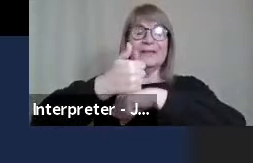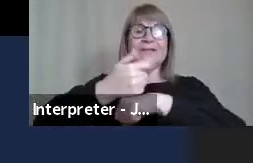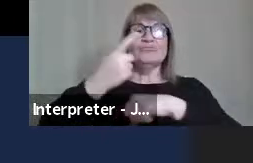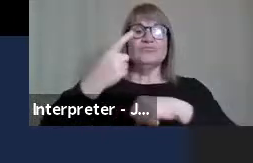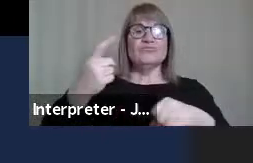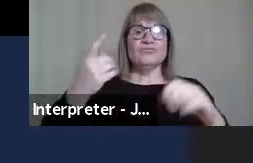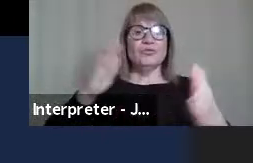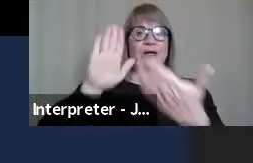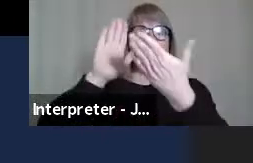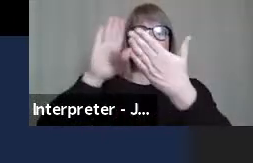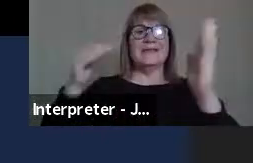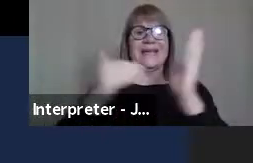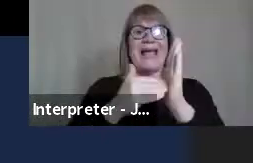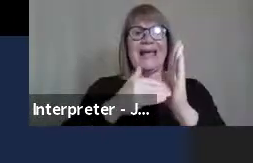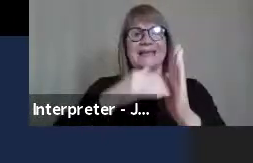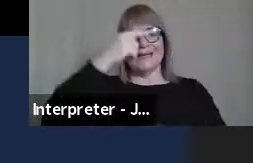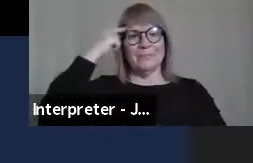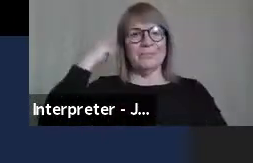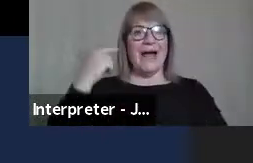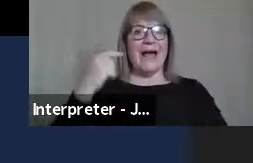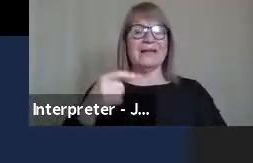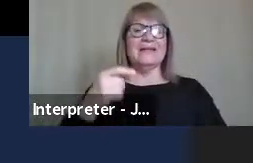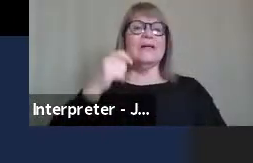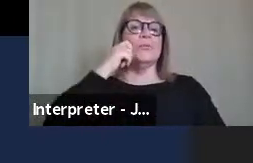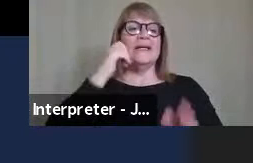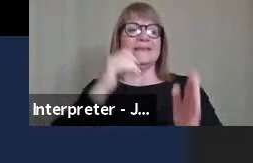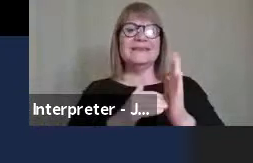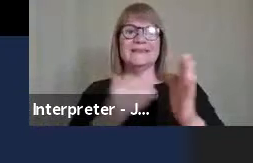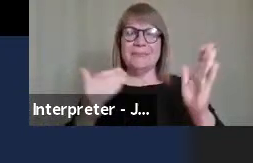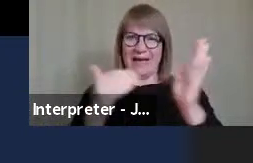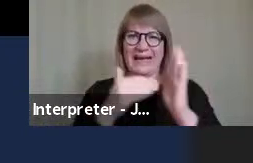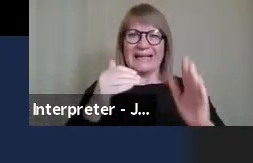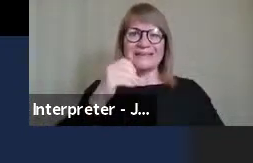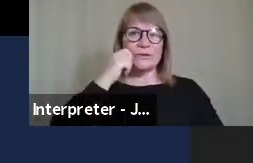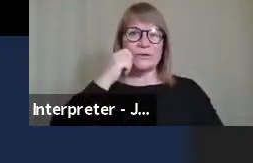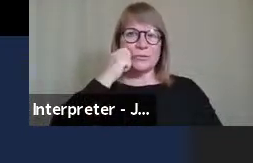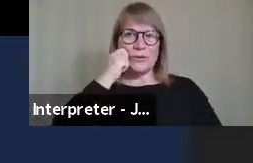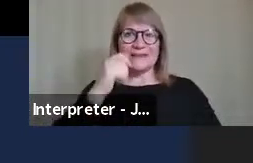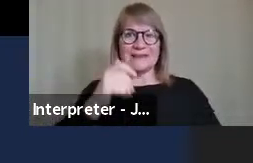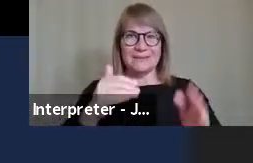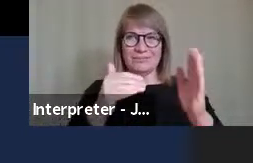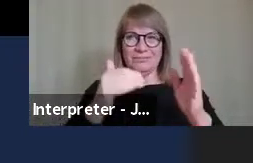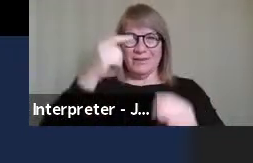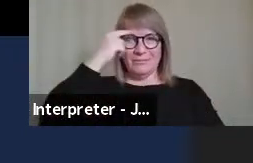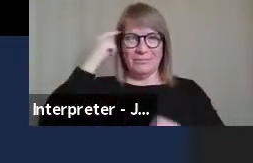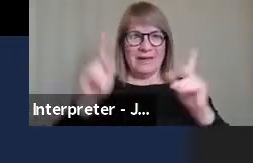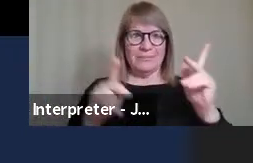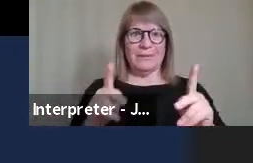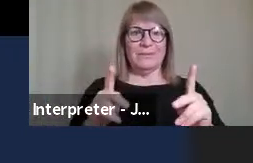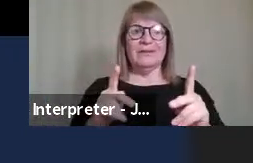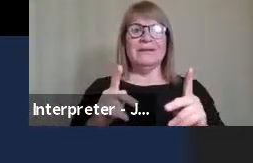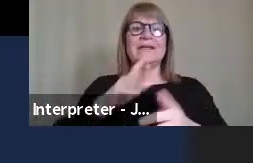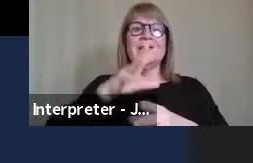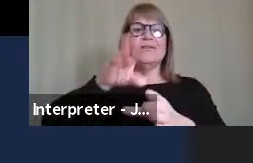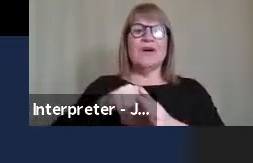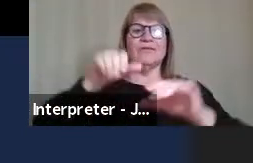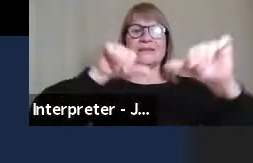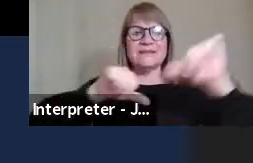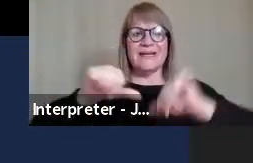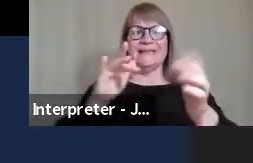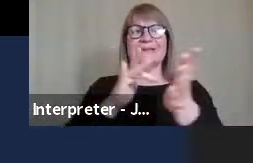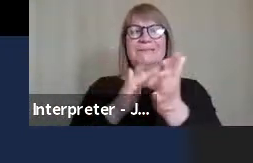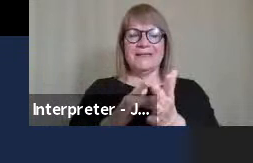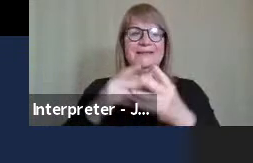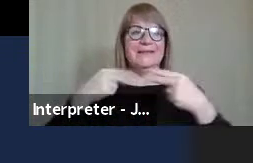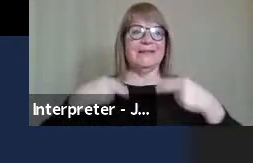augment uh voices of black indigenous people of color and presence and in science and medicine and healthcare and